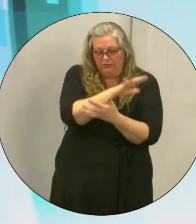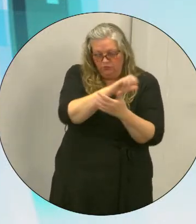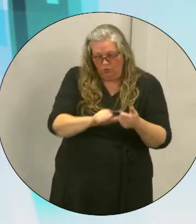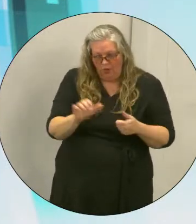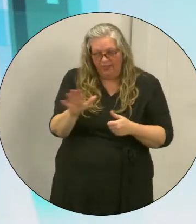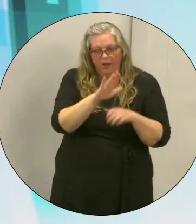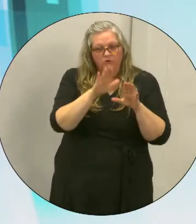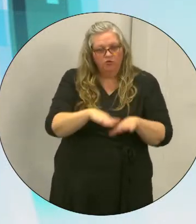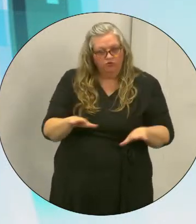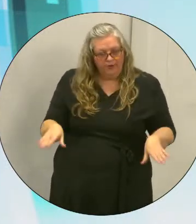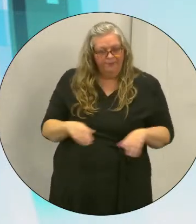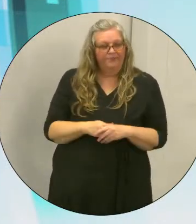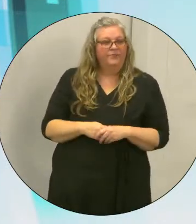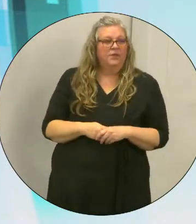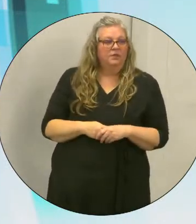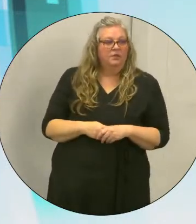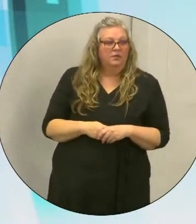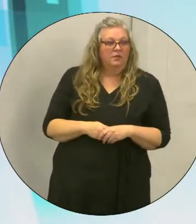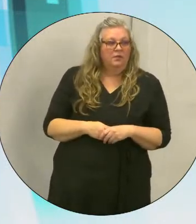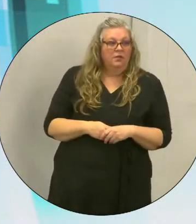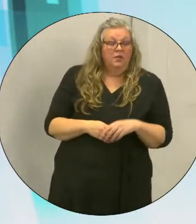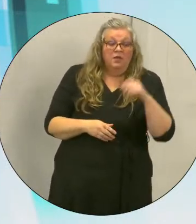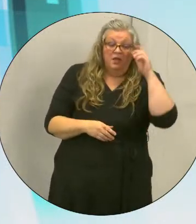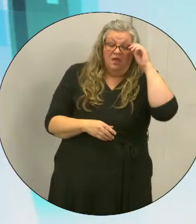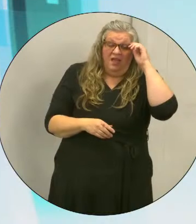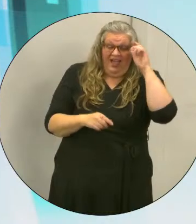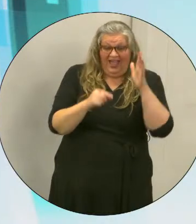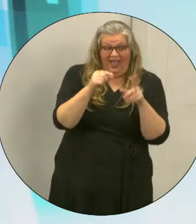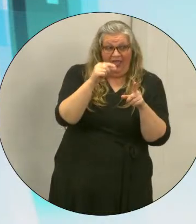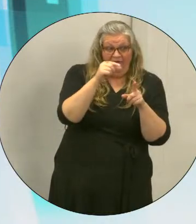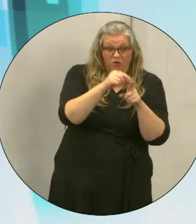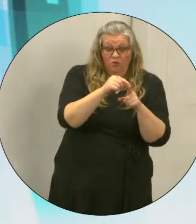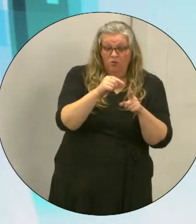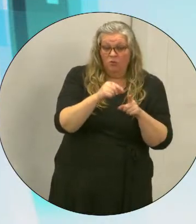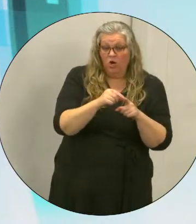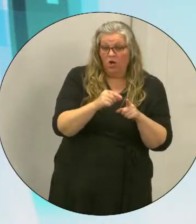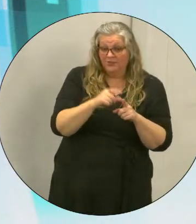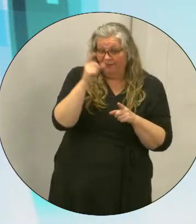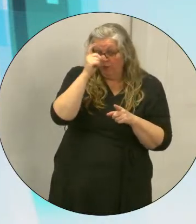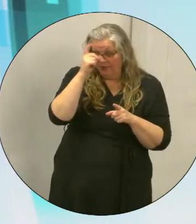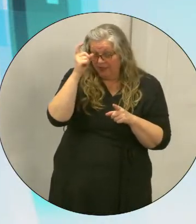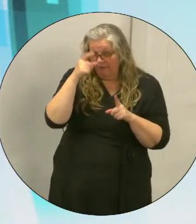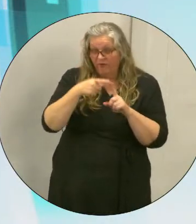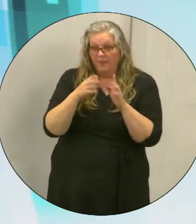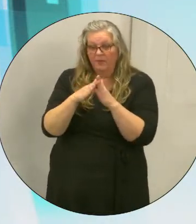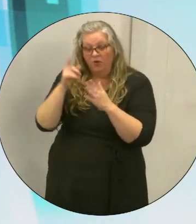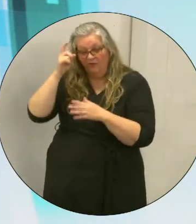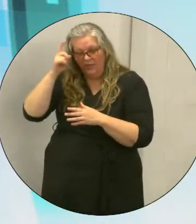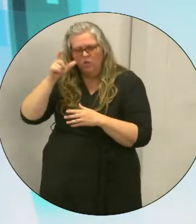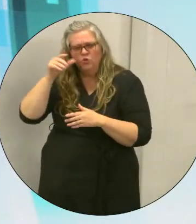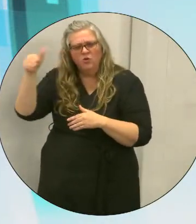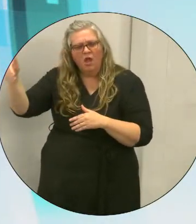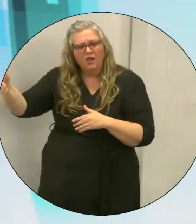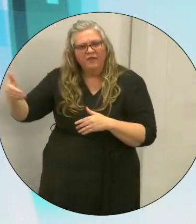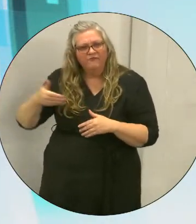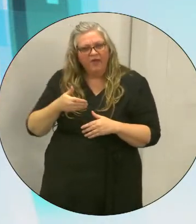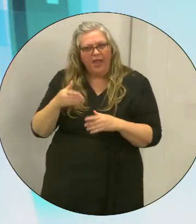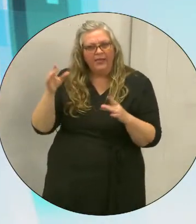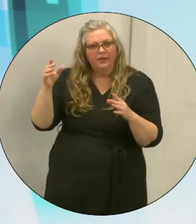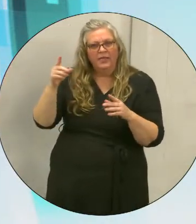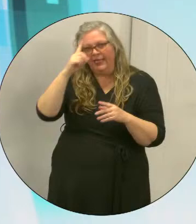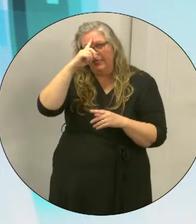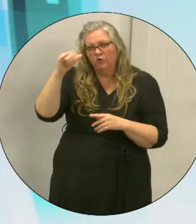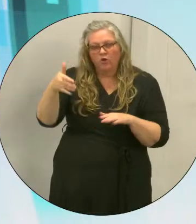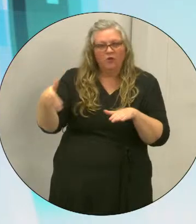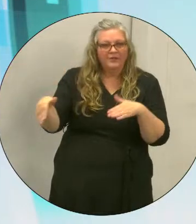I conclude this rebuttal with words of wisdom from the Book of Wisdom. Do not invite eternal death by a life prone to error,